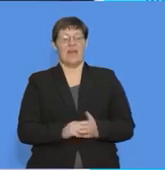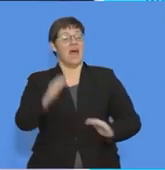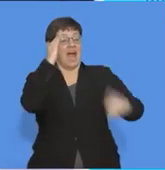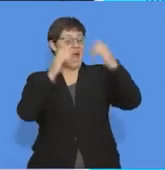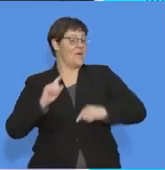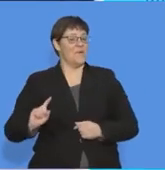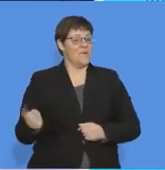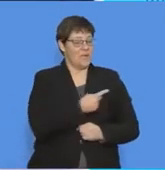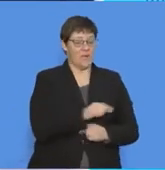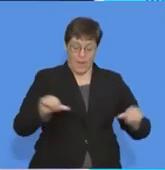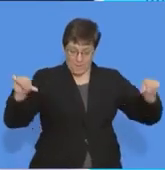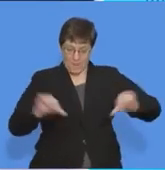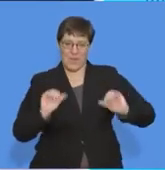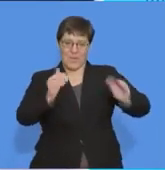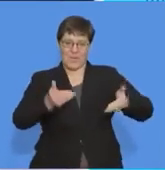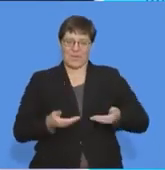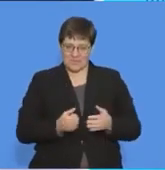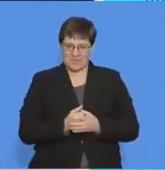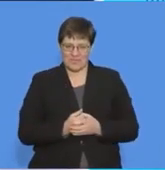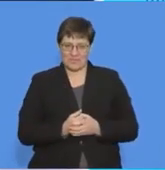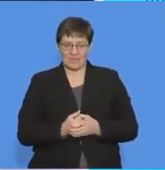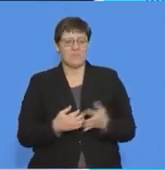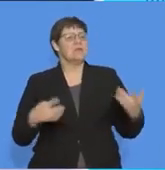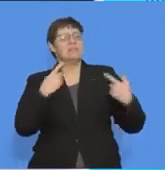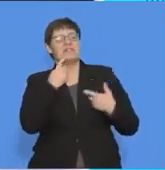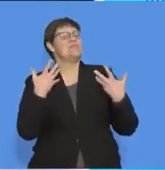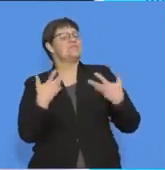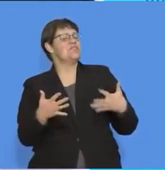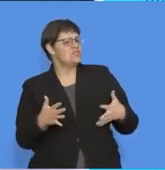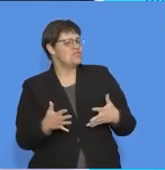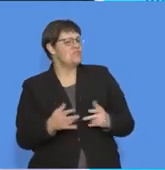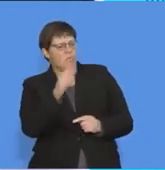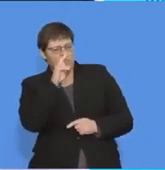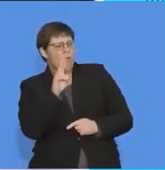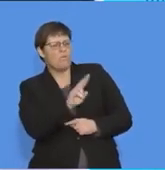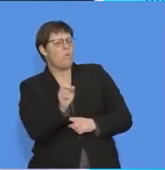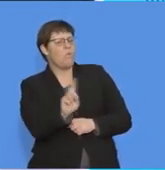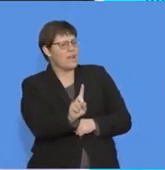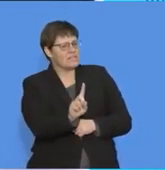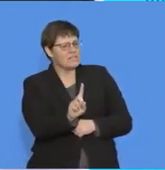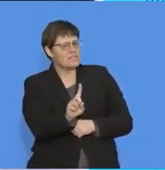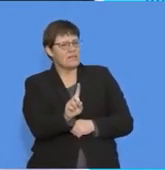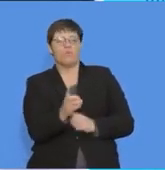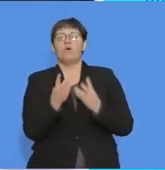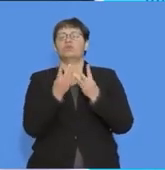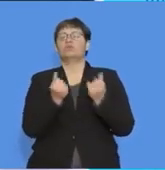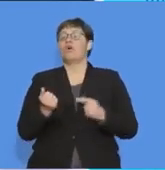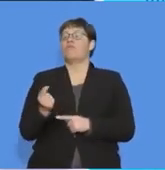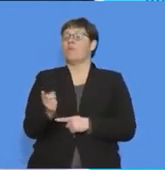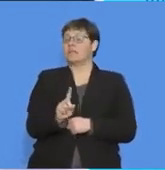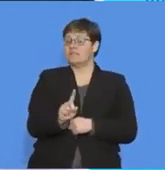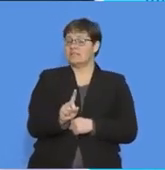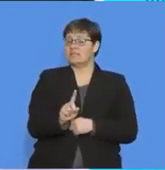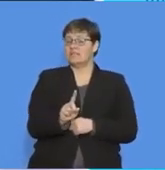Hi guys, welcome back to our lesson. So as I did say that we are still looking at the concept of solving